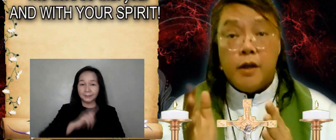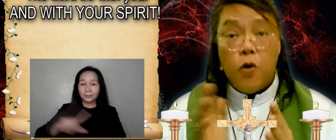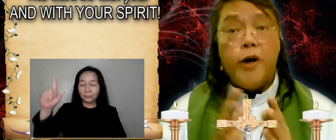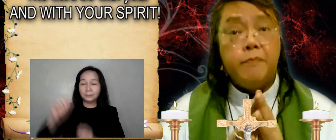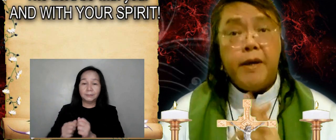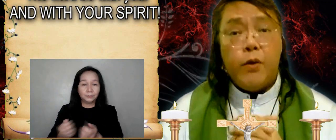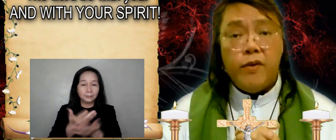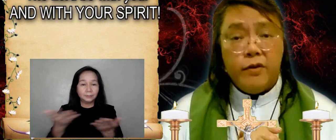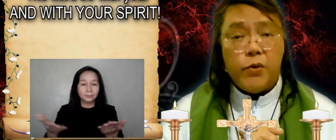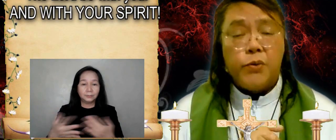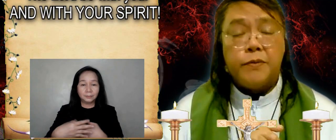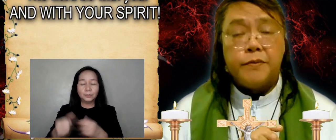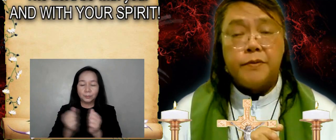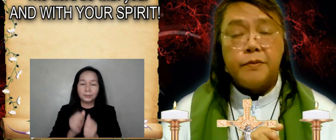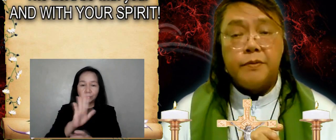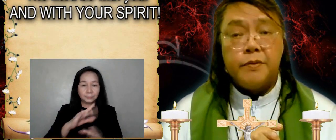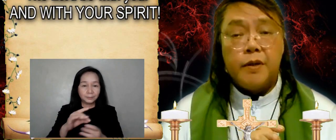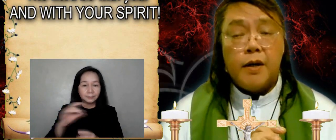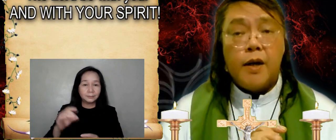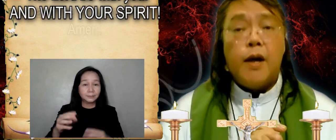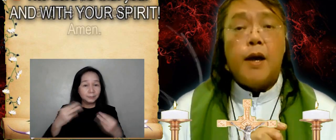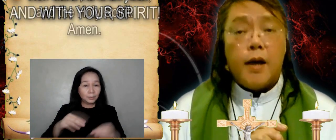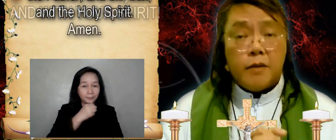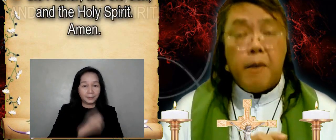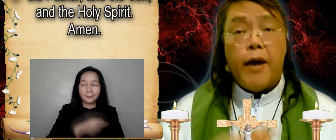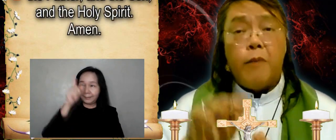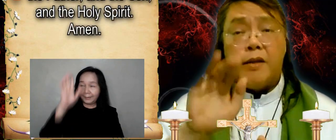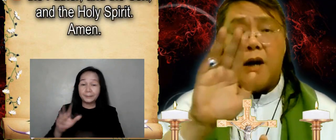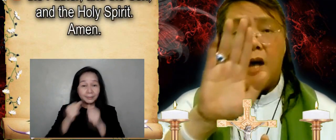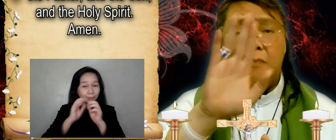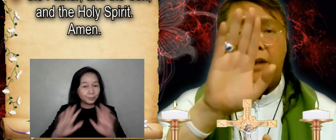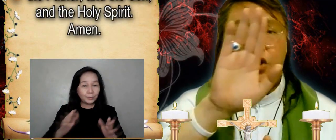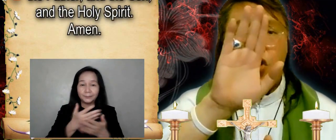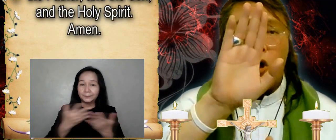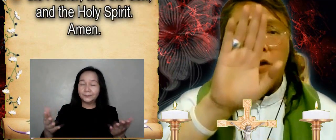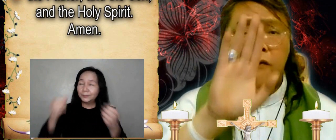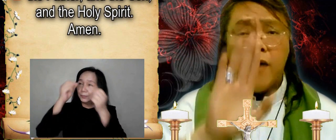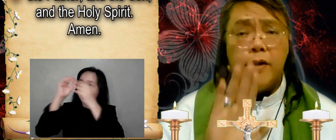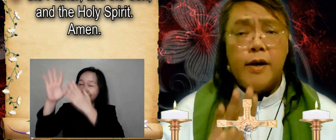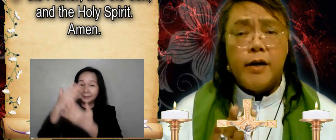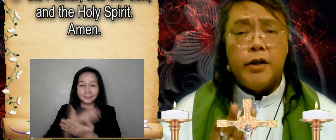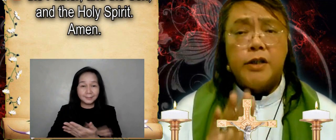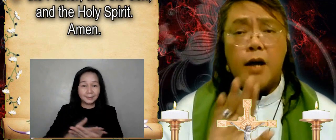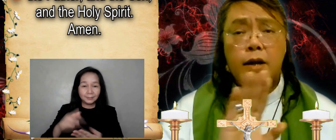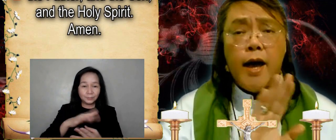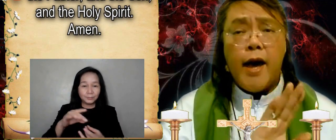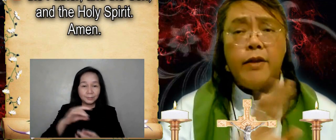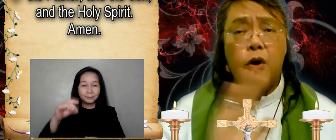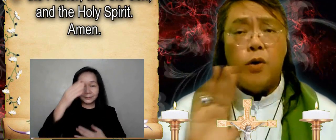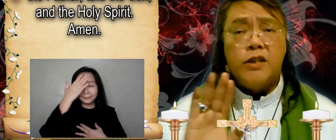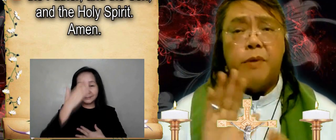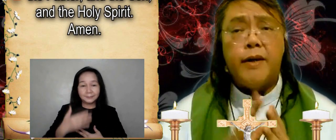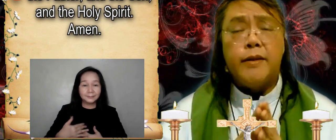The Lord be with you And with your spirit And may Almighty God bless you all The Father, the Son,